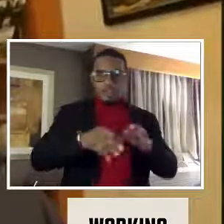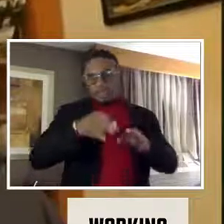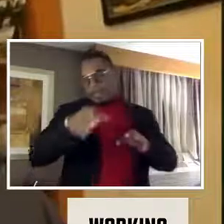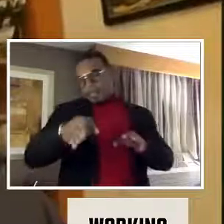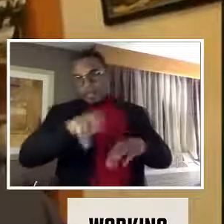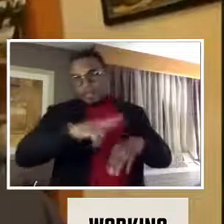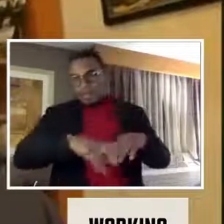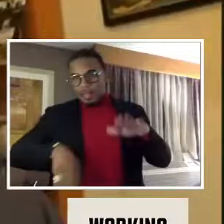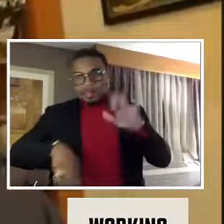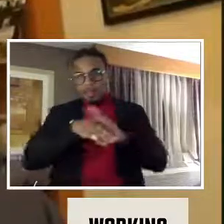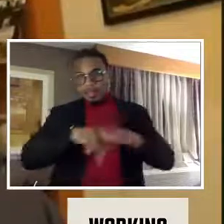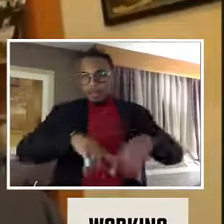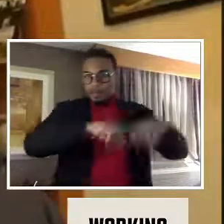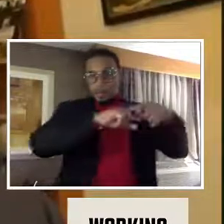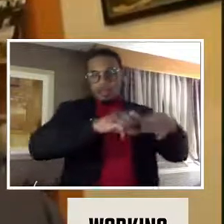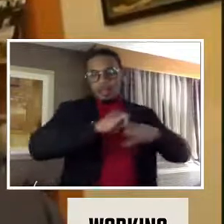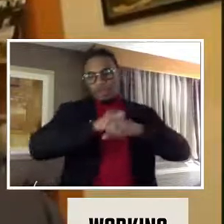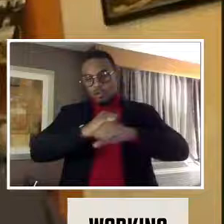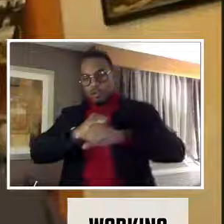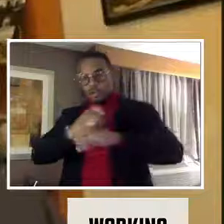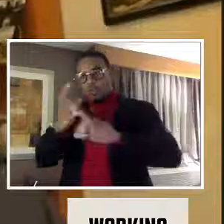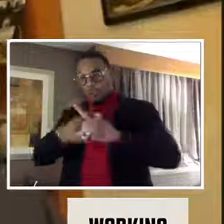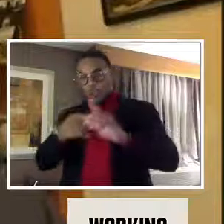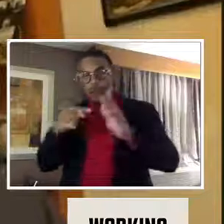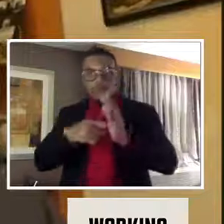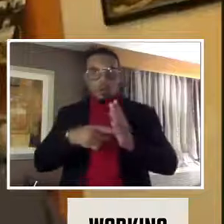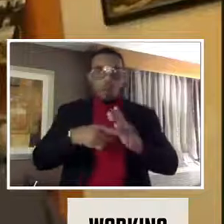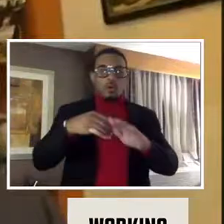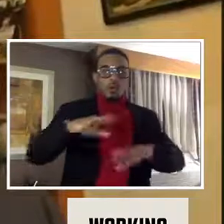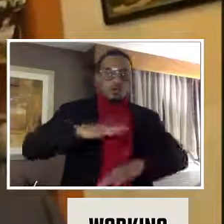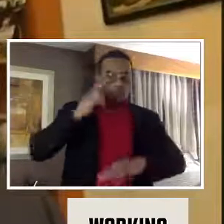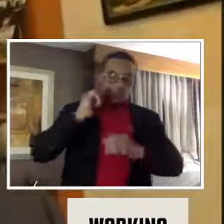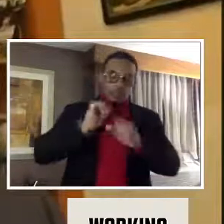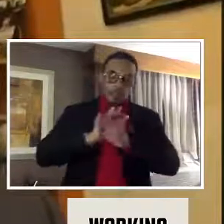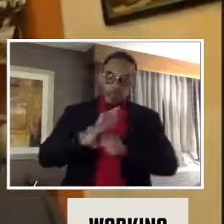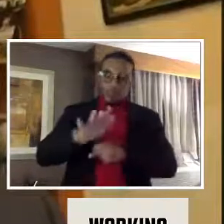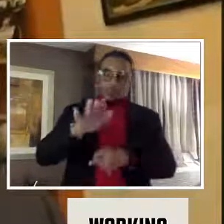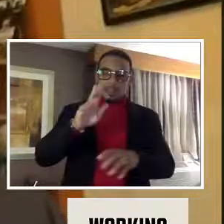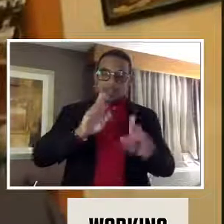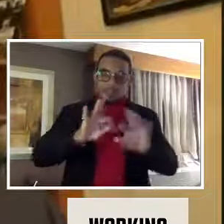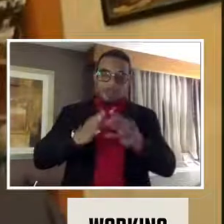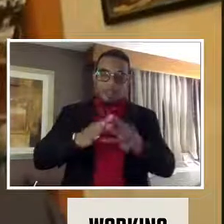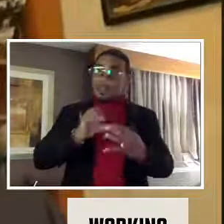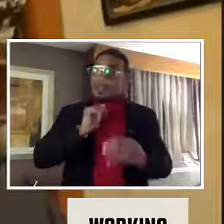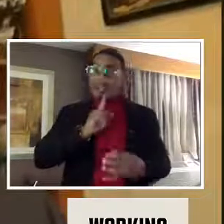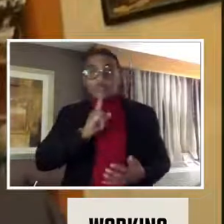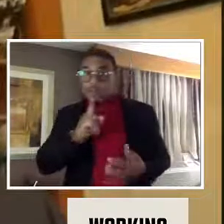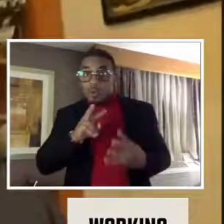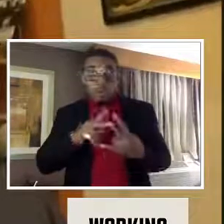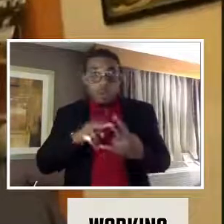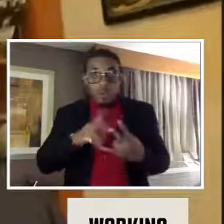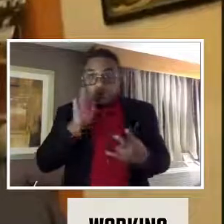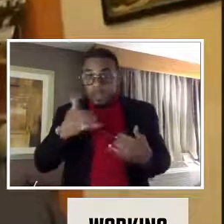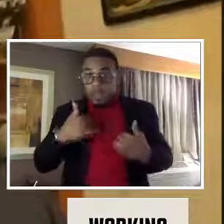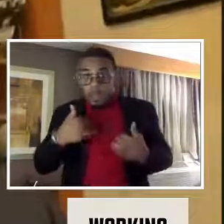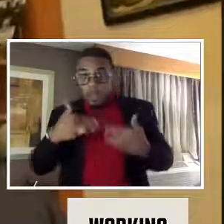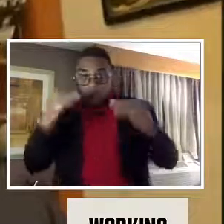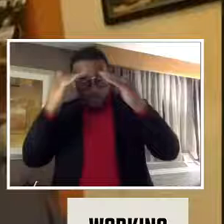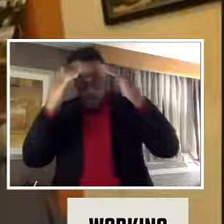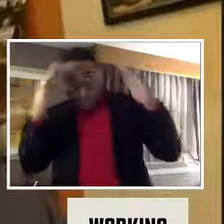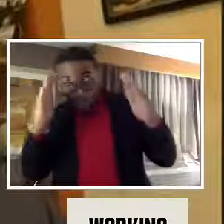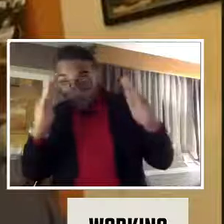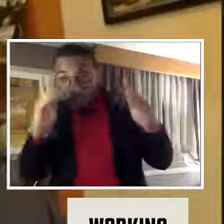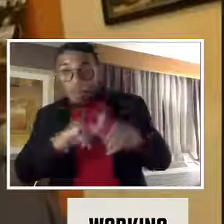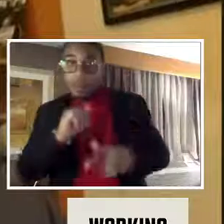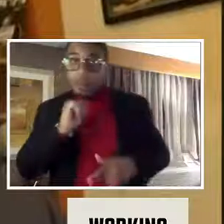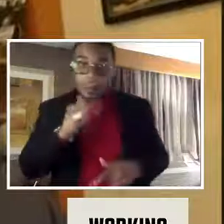national eviction moratorium, and secure rent and mortgage relief for the countless families unsure whether they'll have a roof over